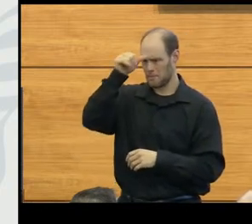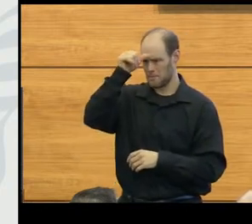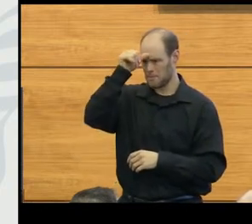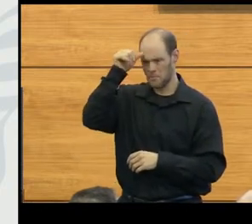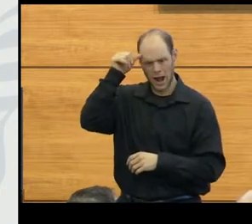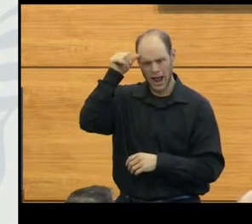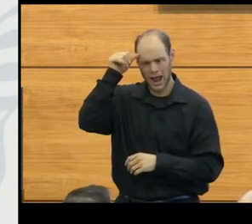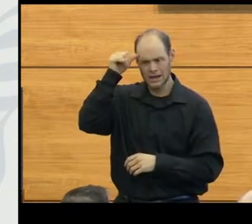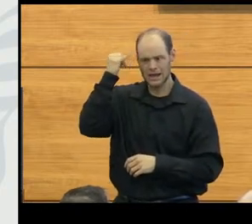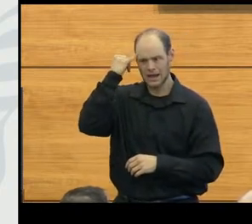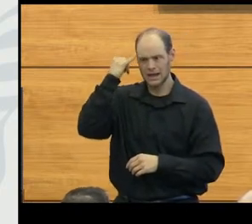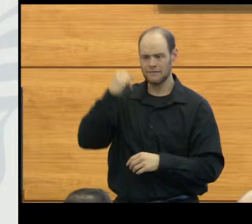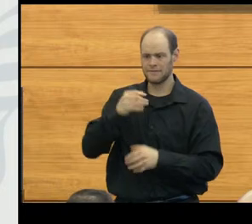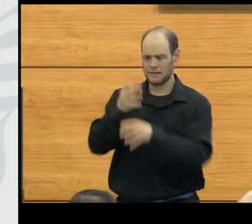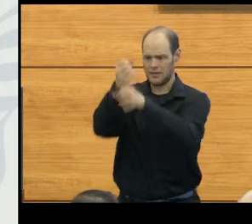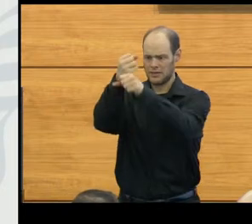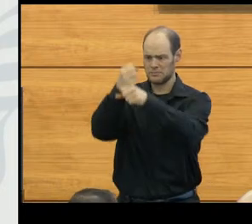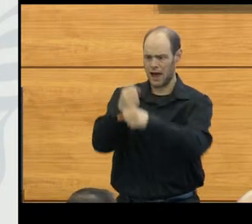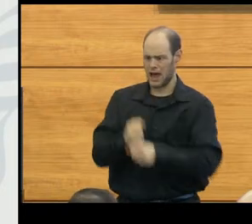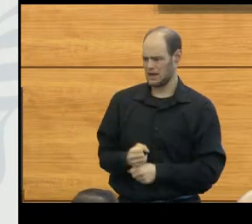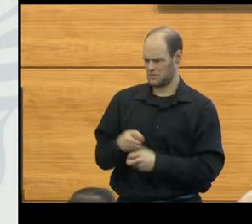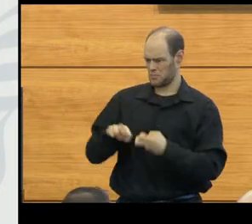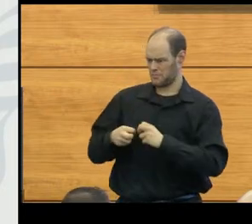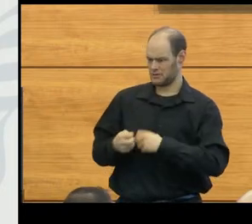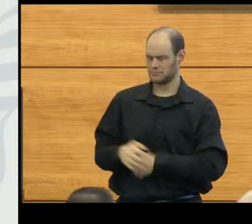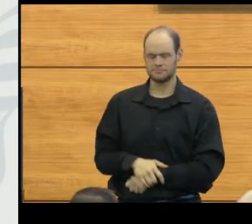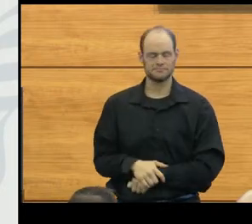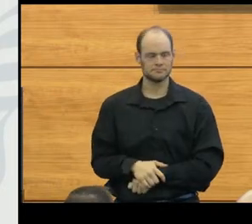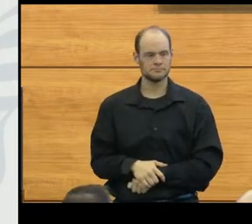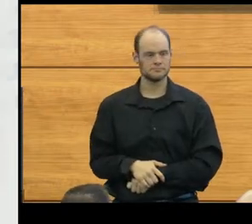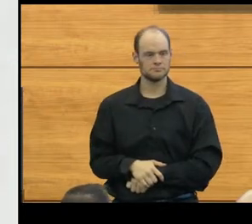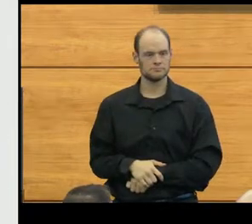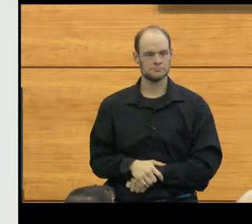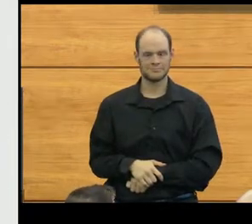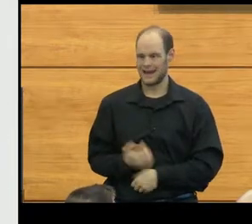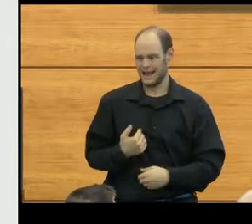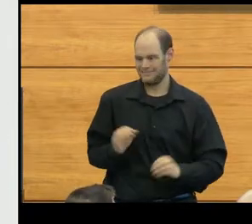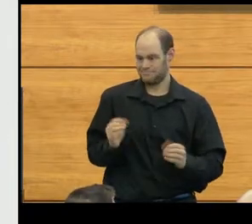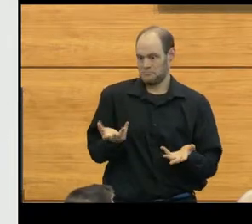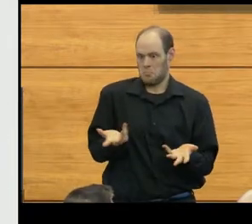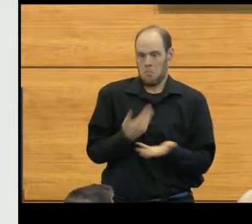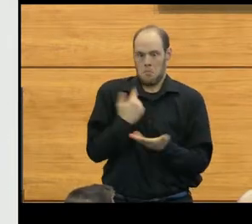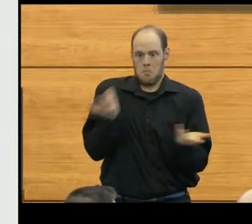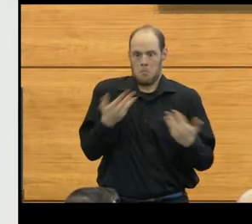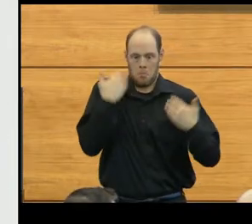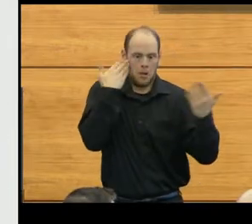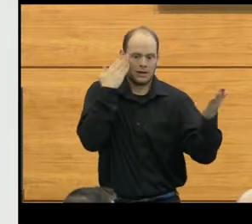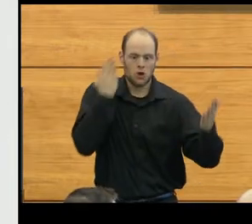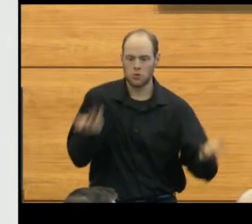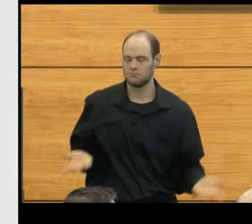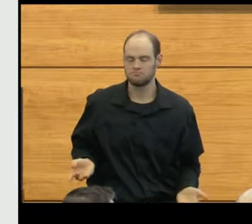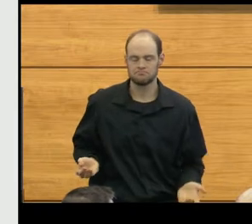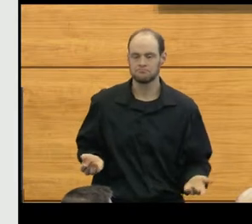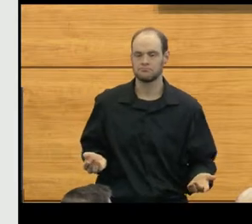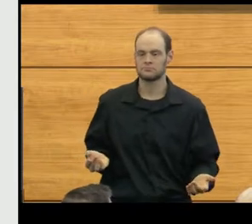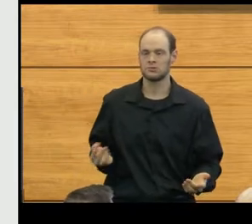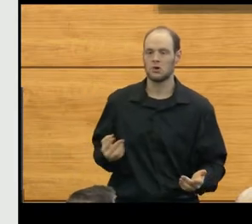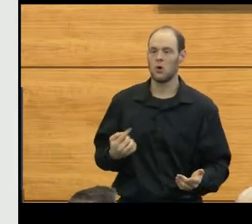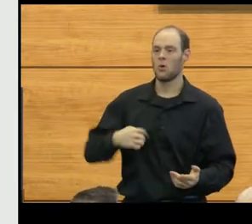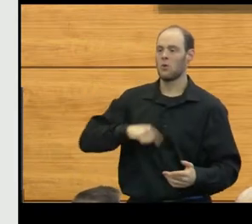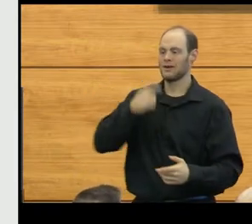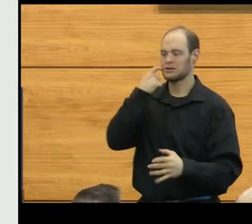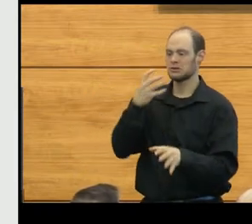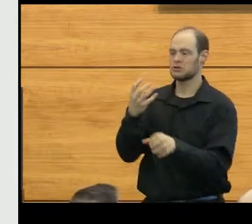if the problem is in the spine? And I don't think I had a very good answer for her. So we had just gotten a